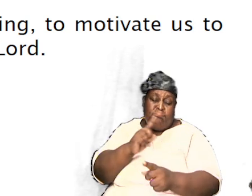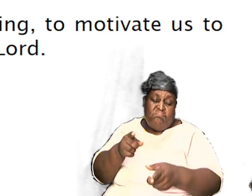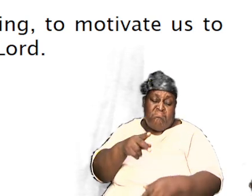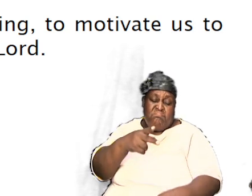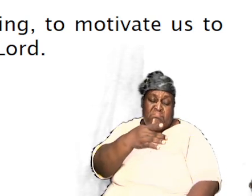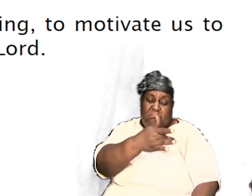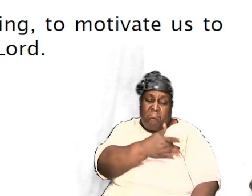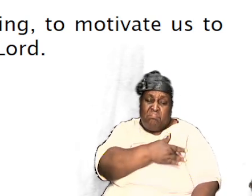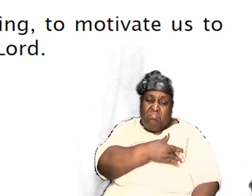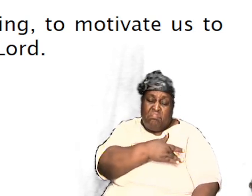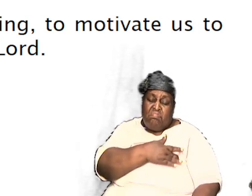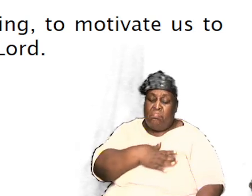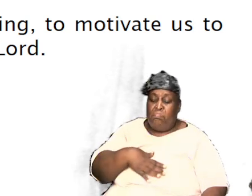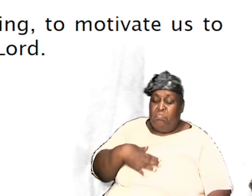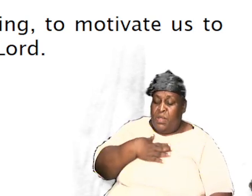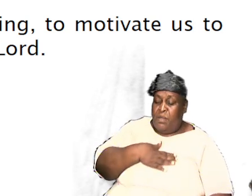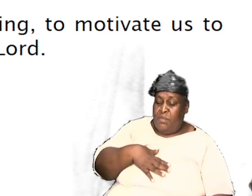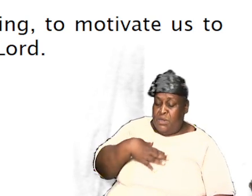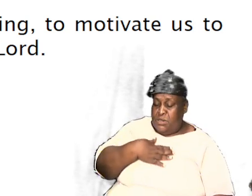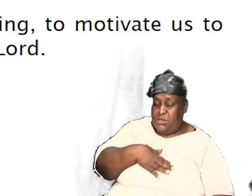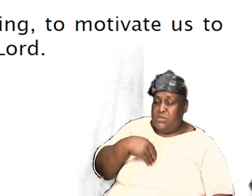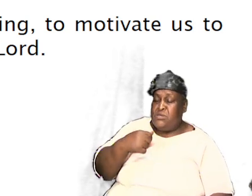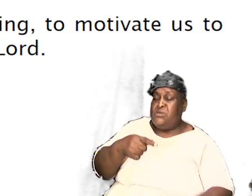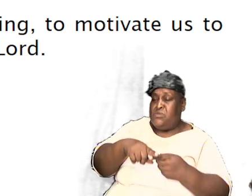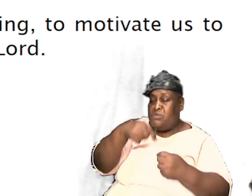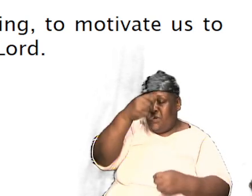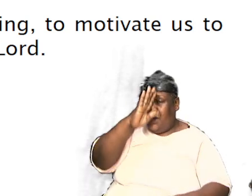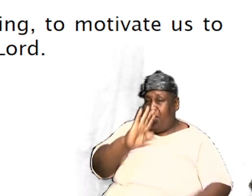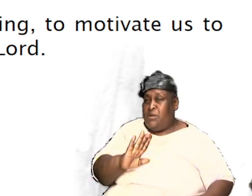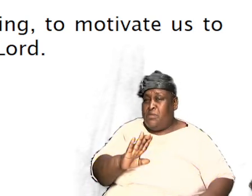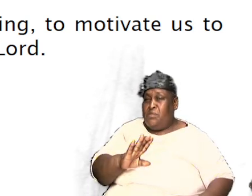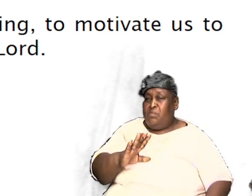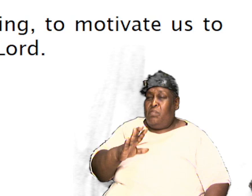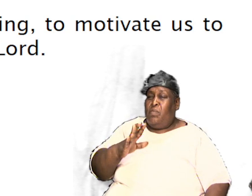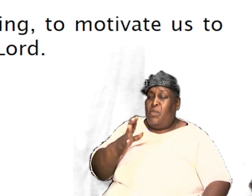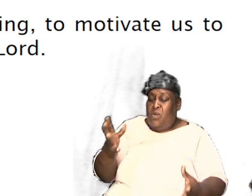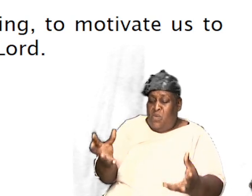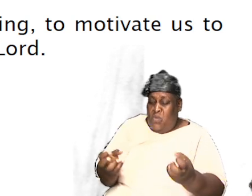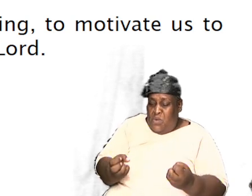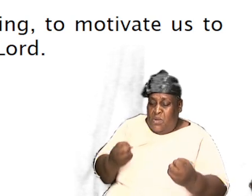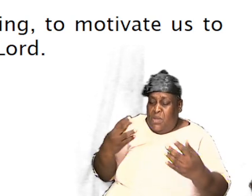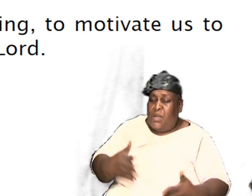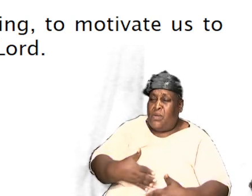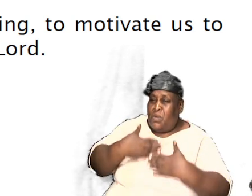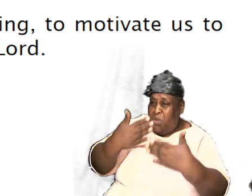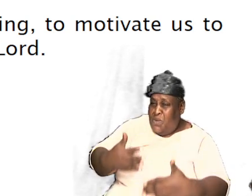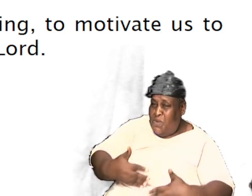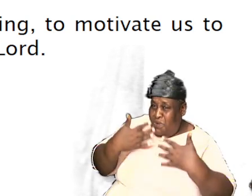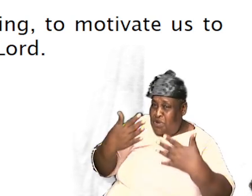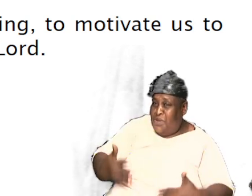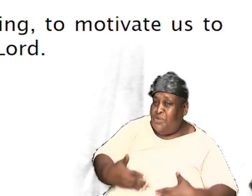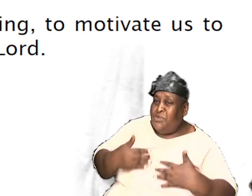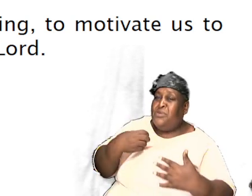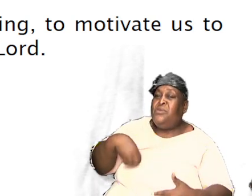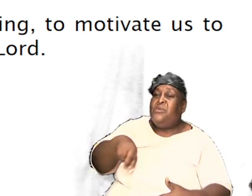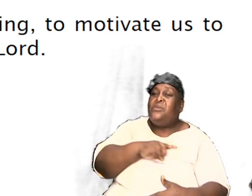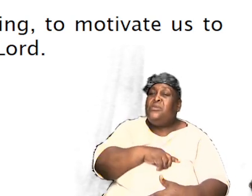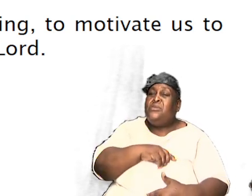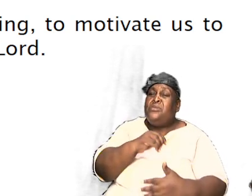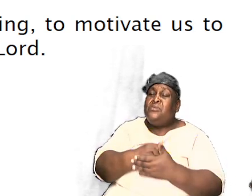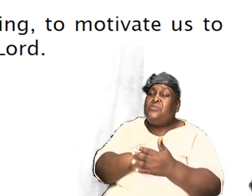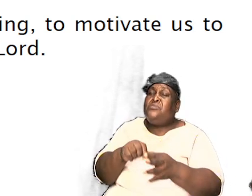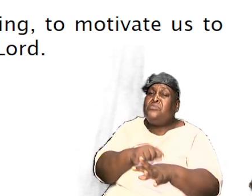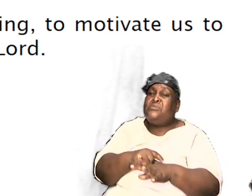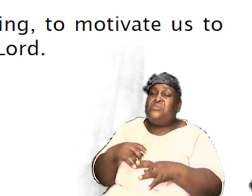that is pleasing to the Lord. I want to encourage us because, you know, not all the time, sometimes we struggle to say,